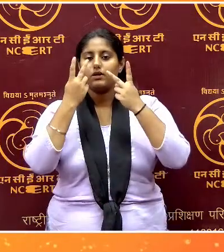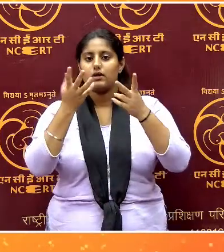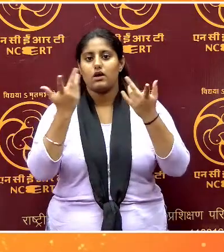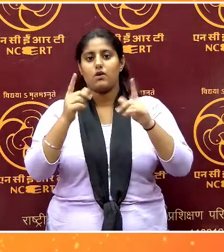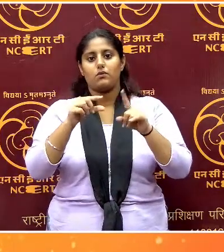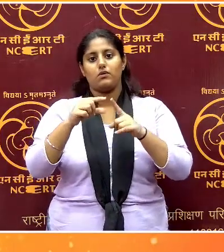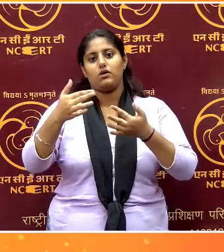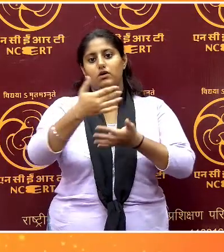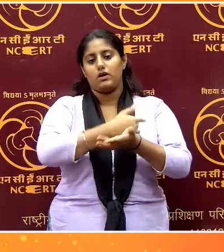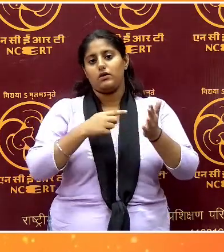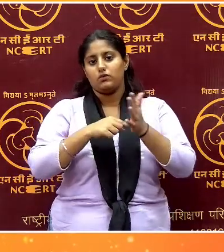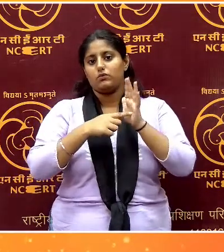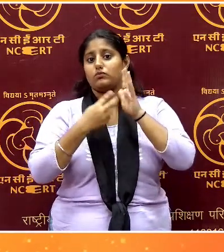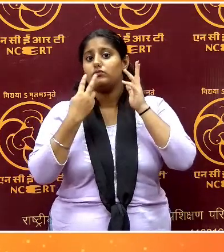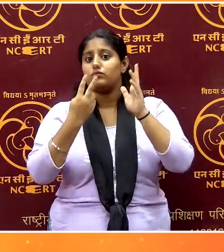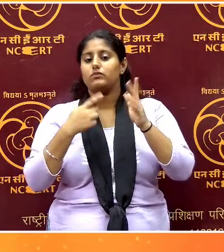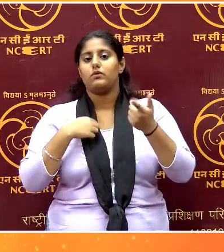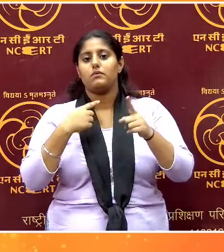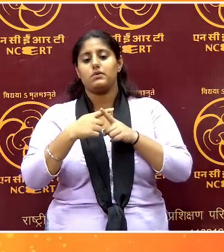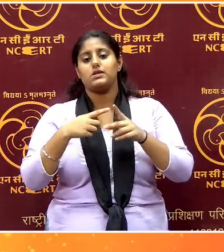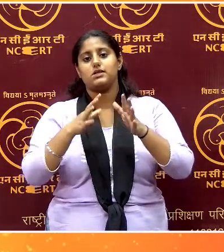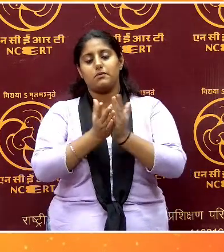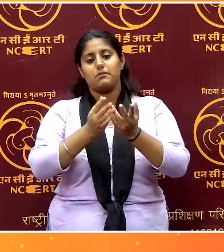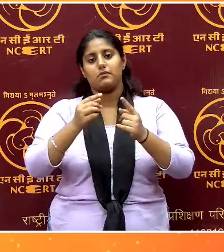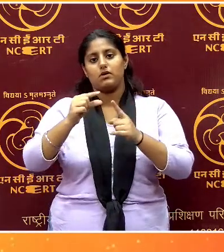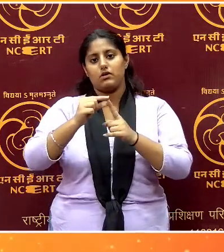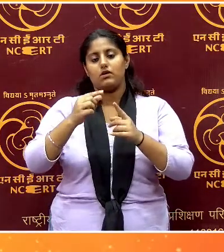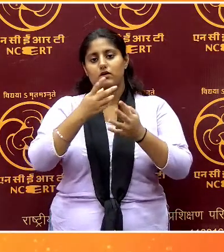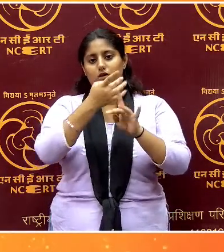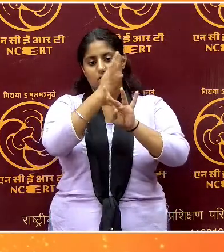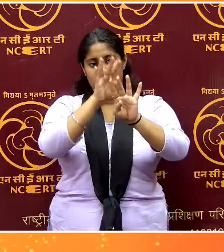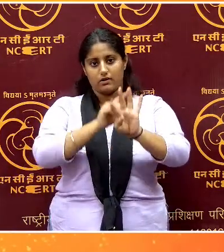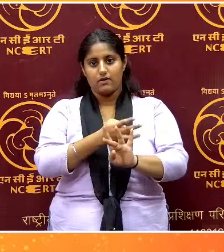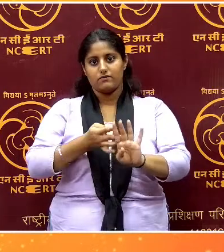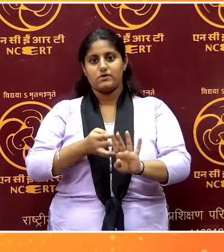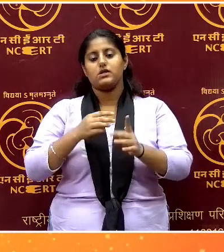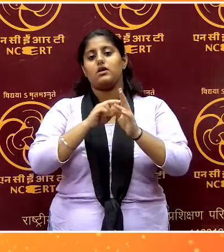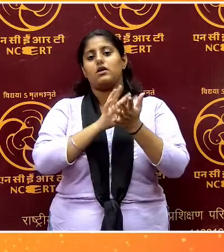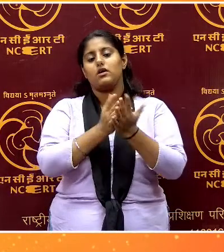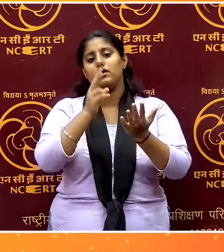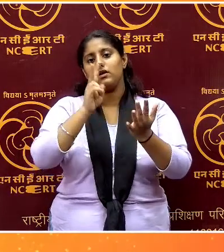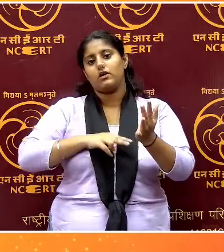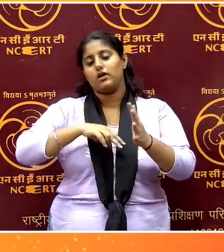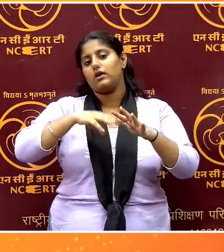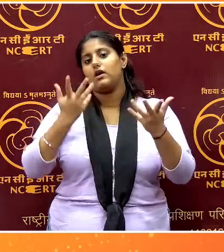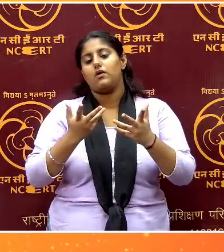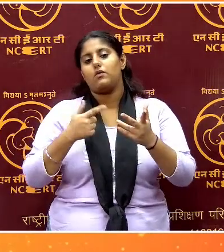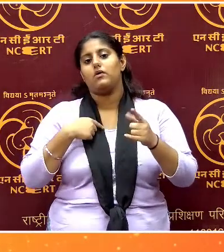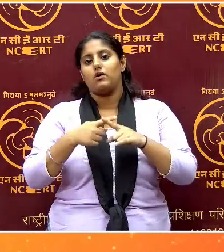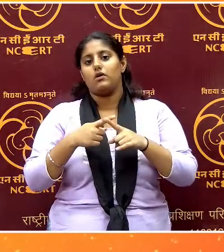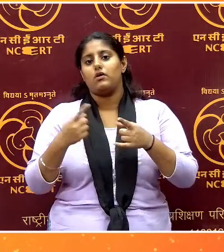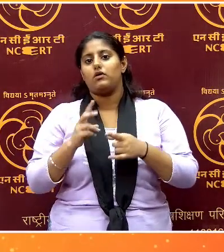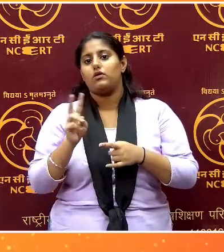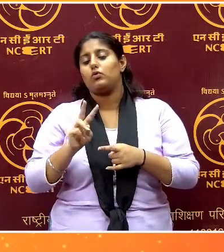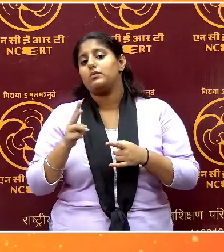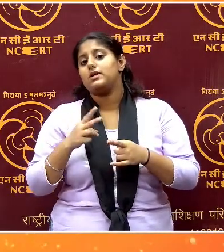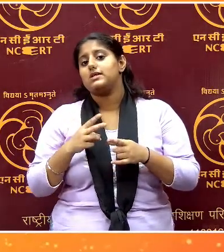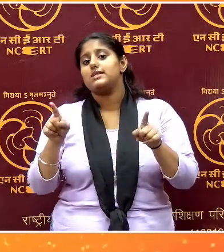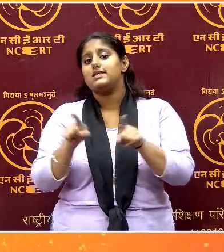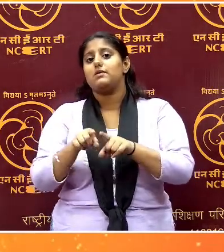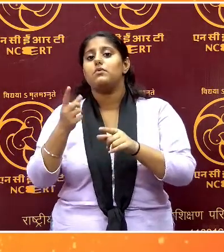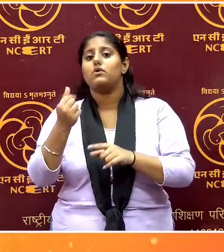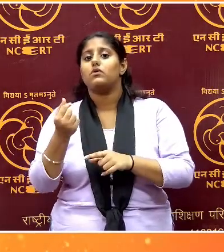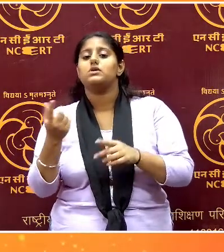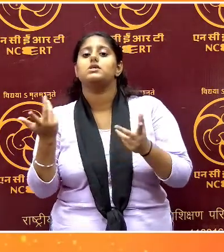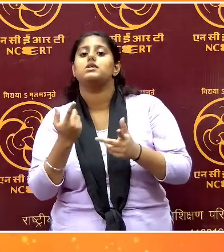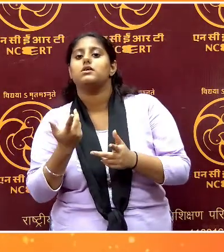data, how to read the pictograph also. Which two types of plants have the same total cost? Can you Rose